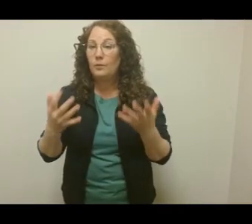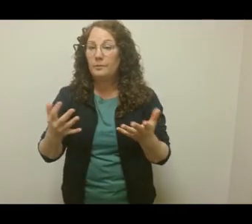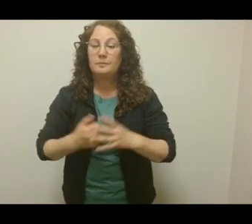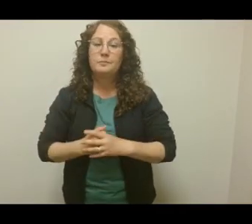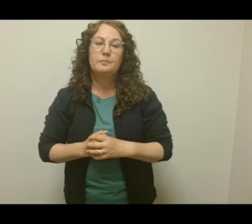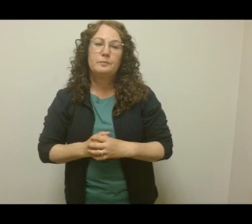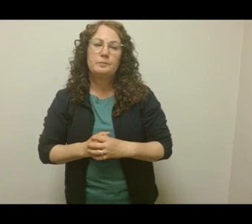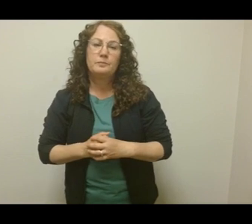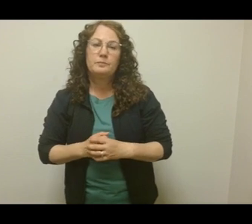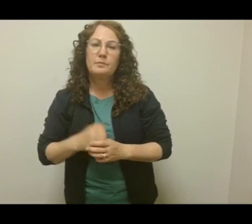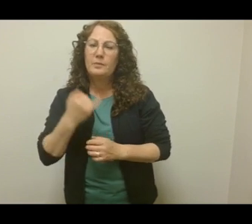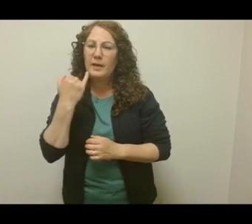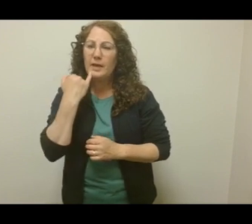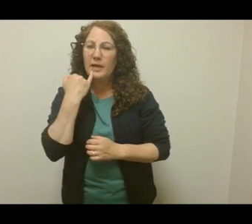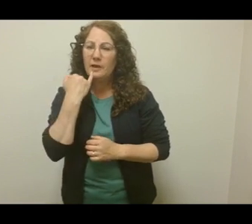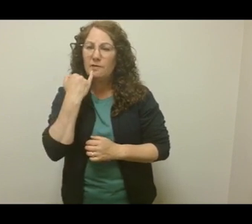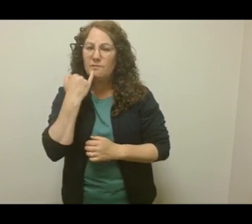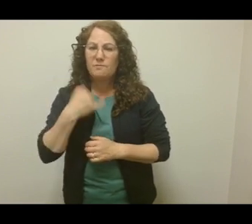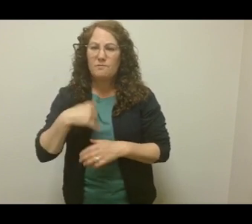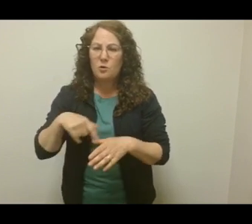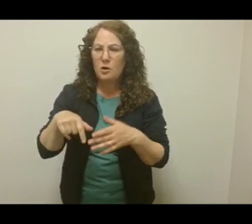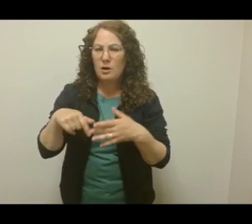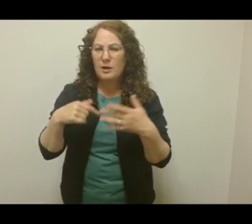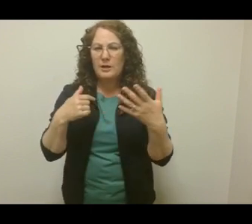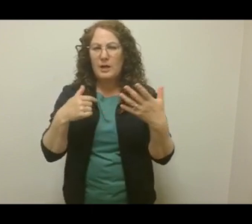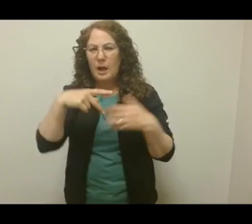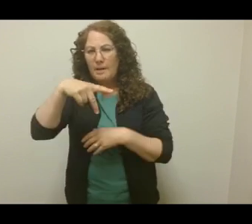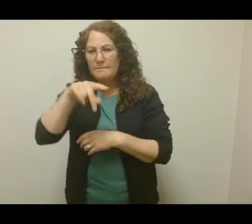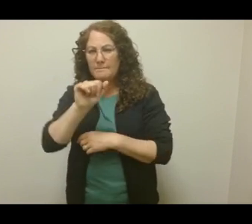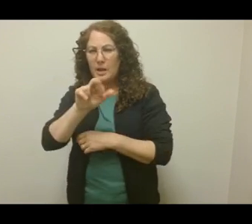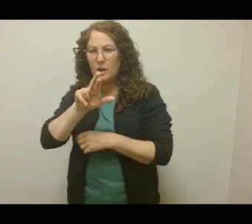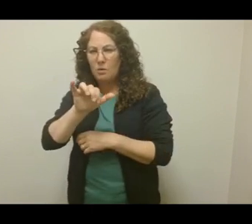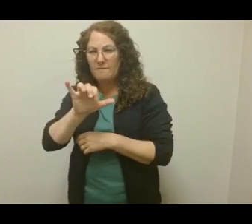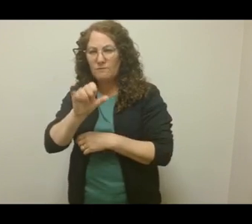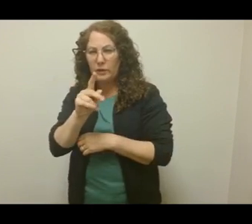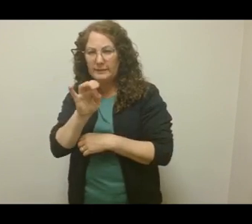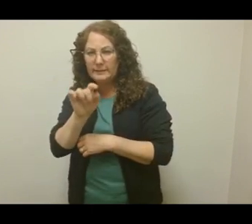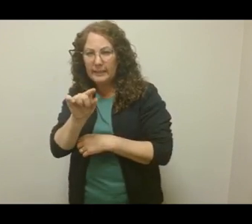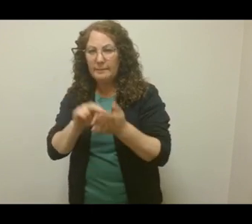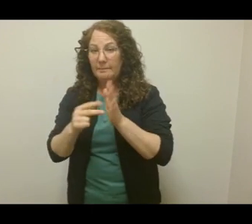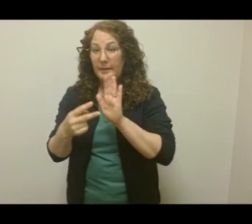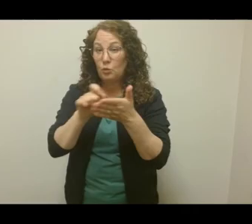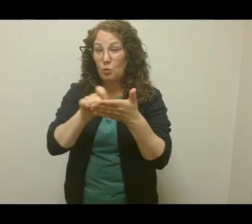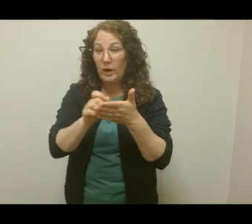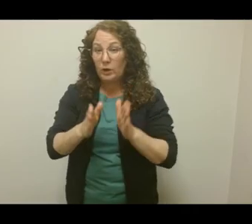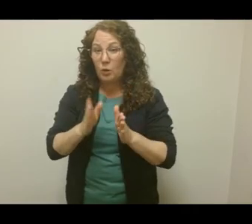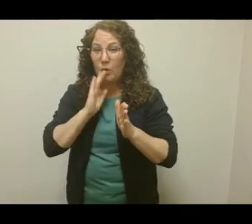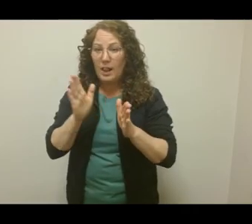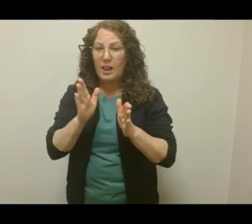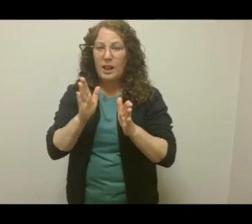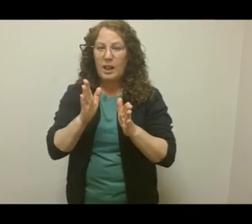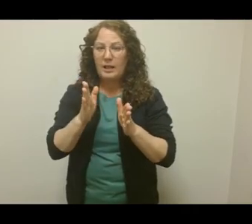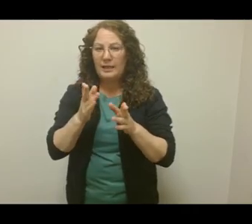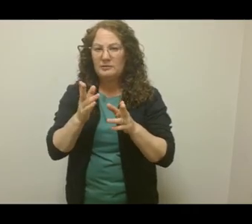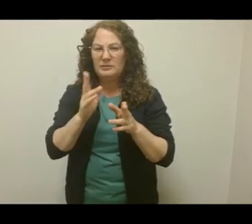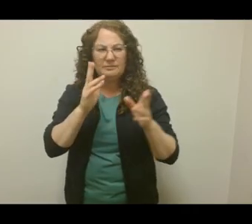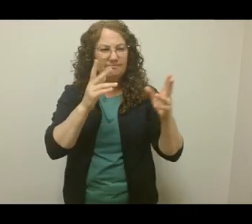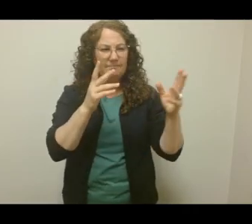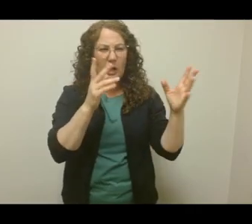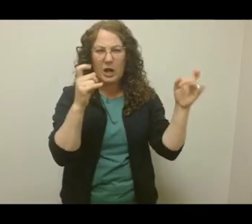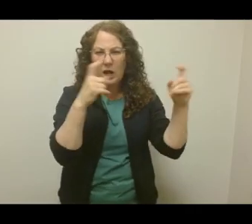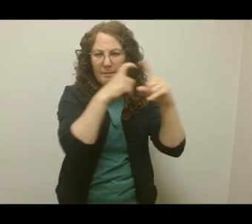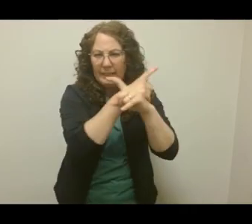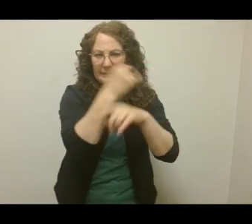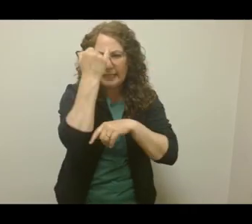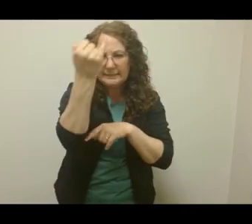that when we're writing, right, when we're paraphrasing, the writer will usually simplify complex ideas.